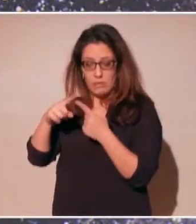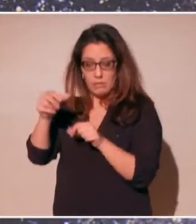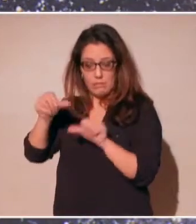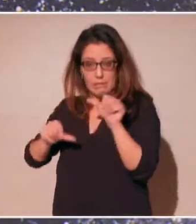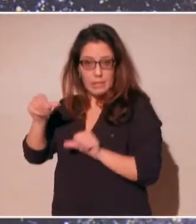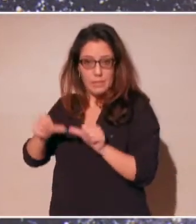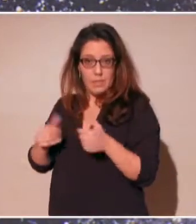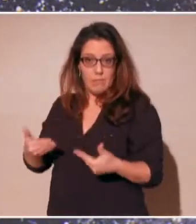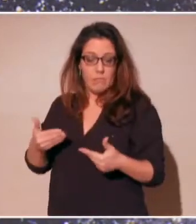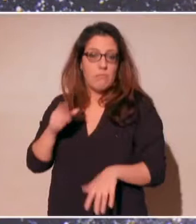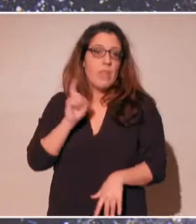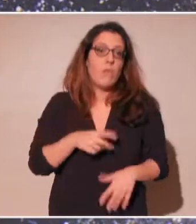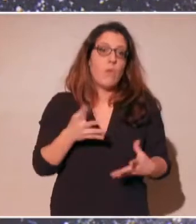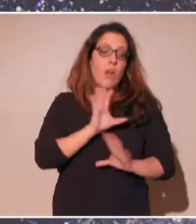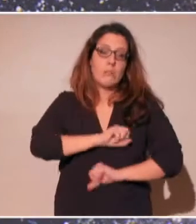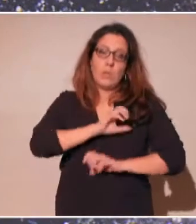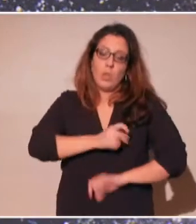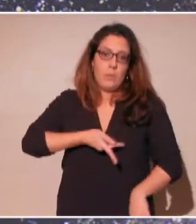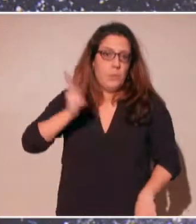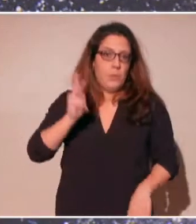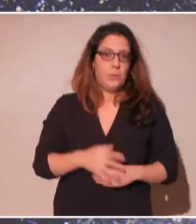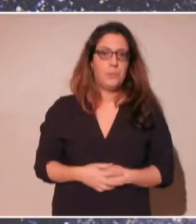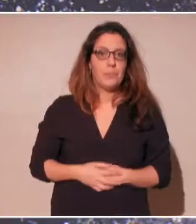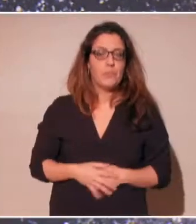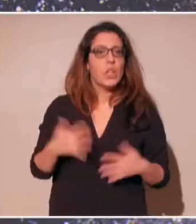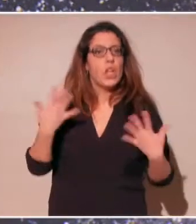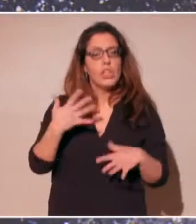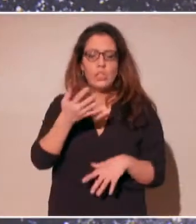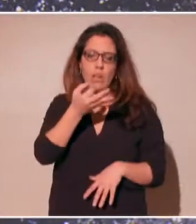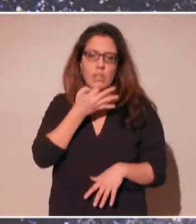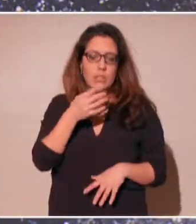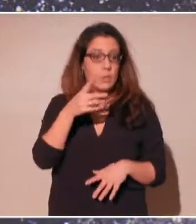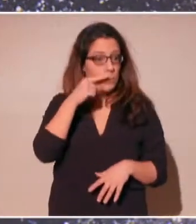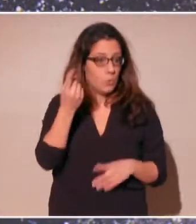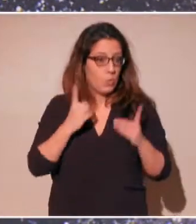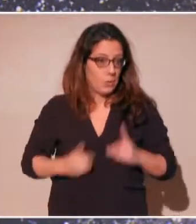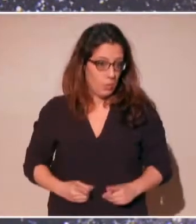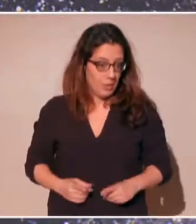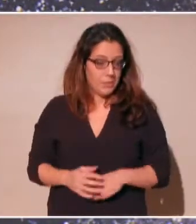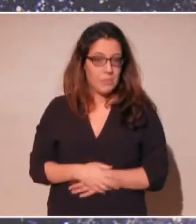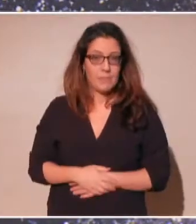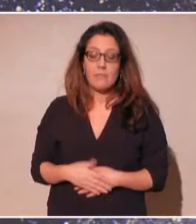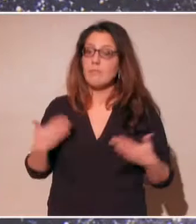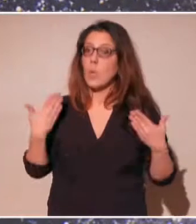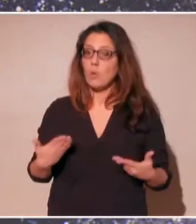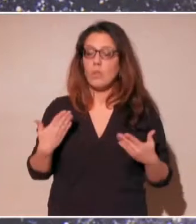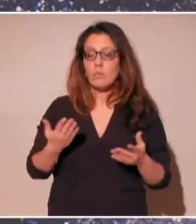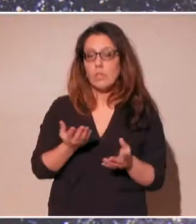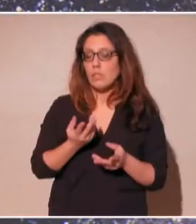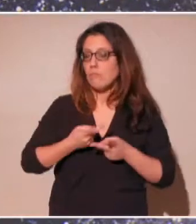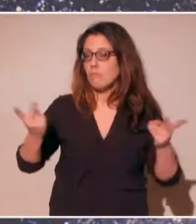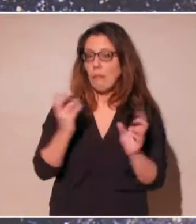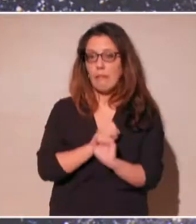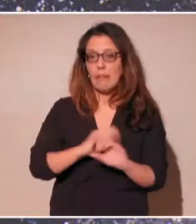present-day challenges. So there's got to be more room for experimentation. You have said that yourself,